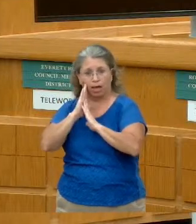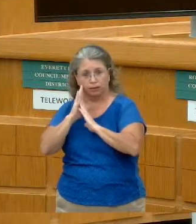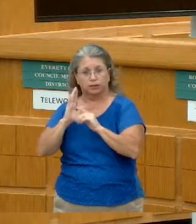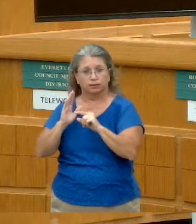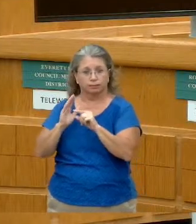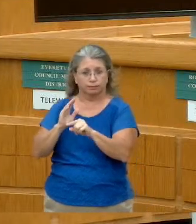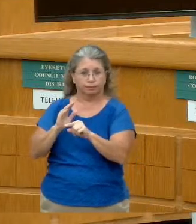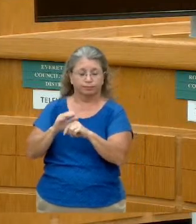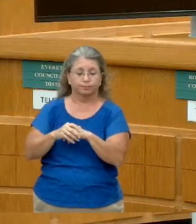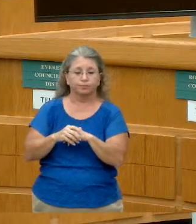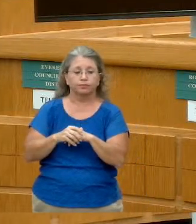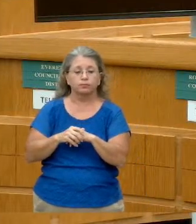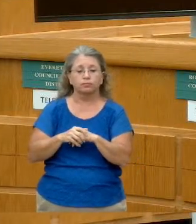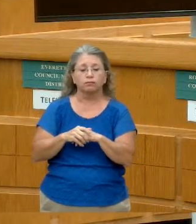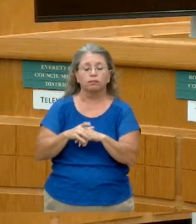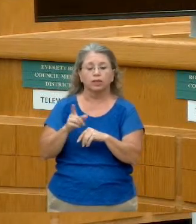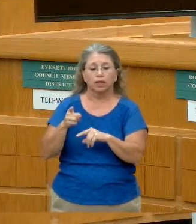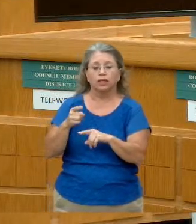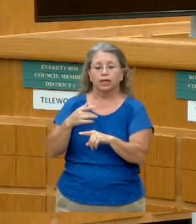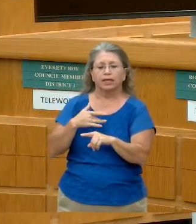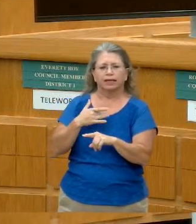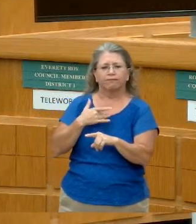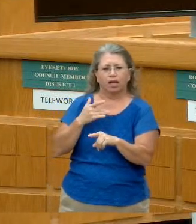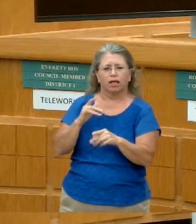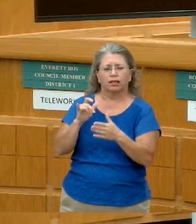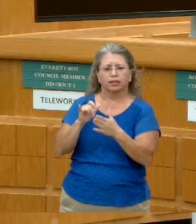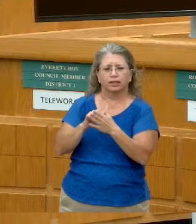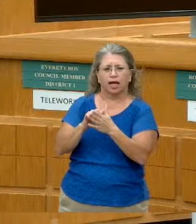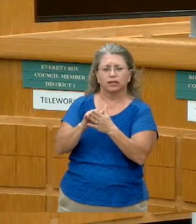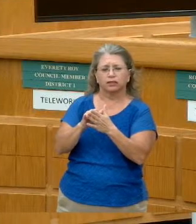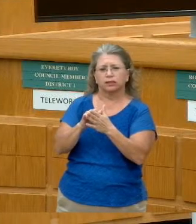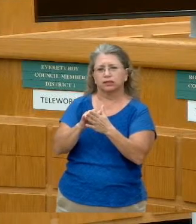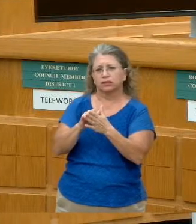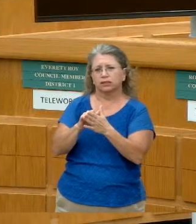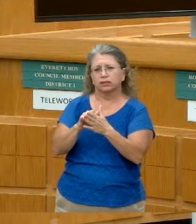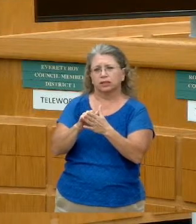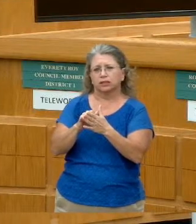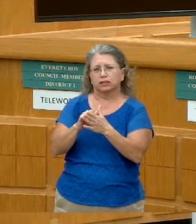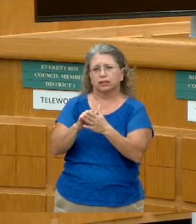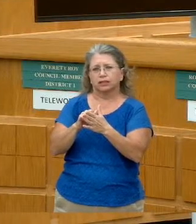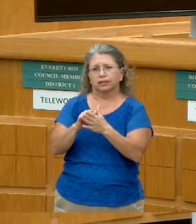felt that was the expansion that would sort of represent the